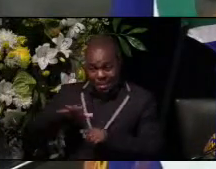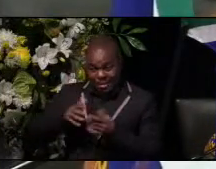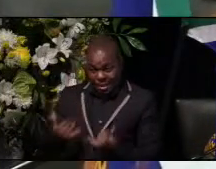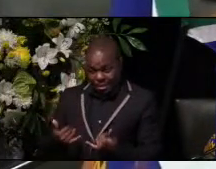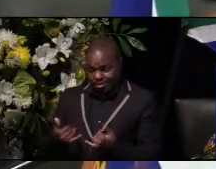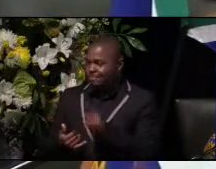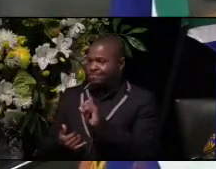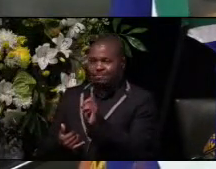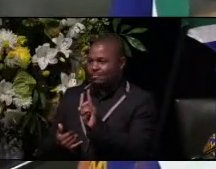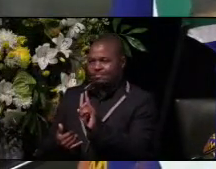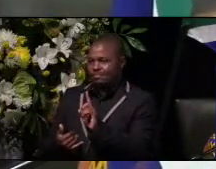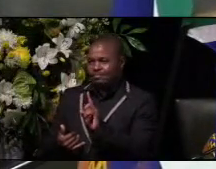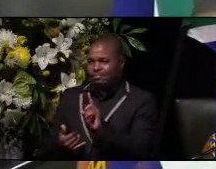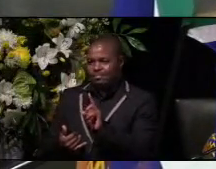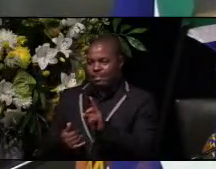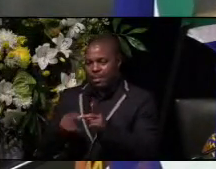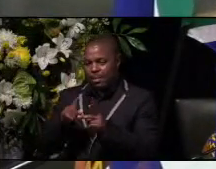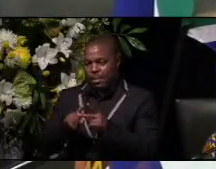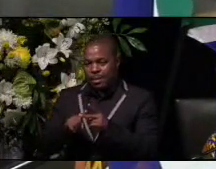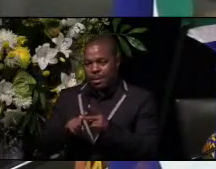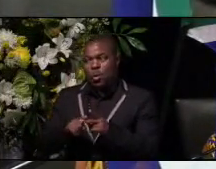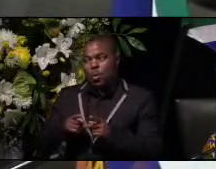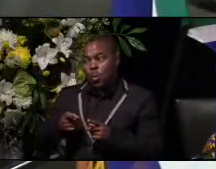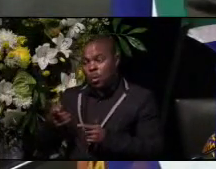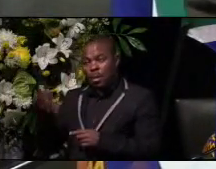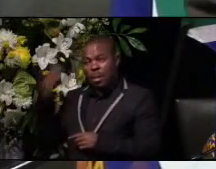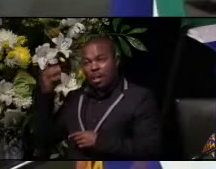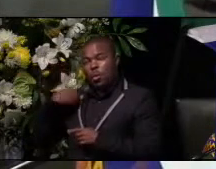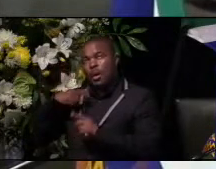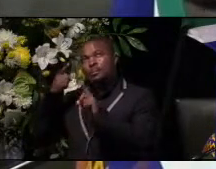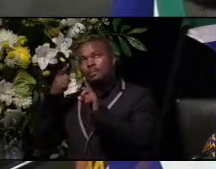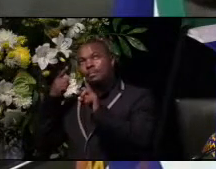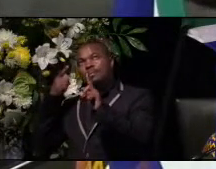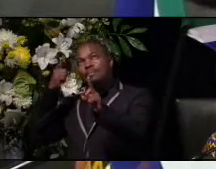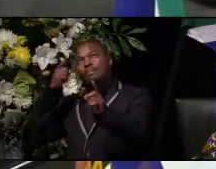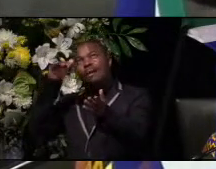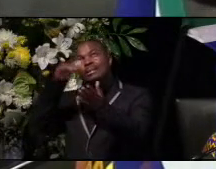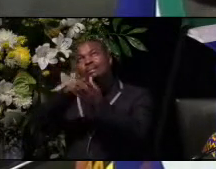but surely we are not where we intended to be